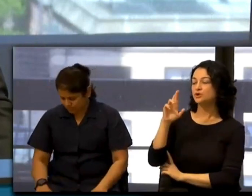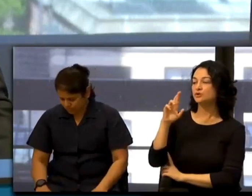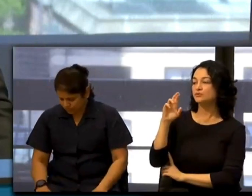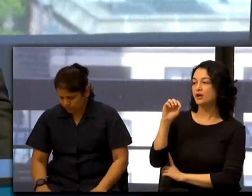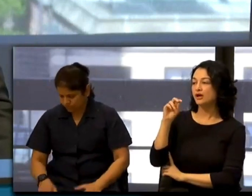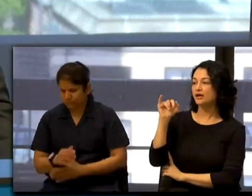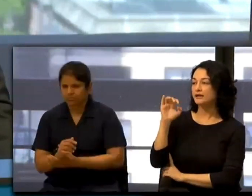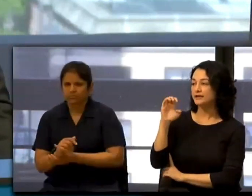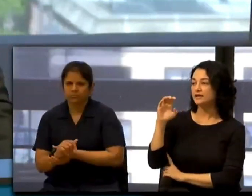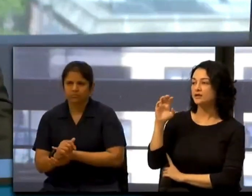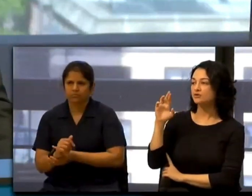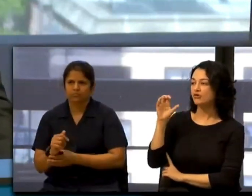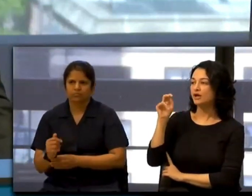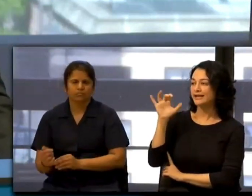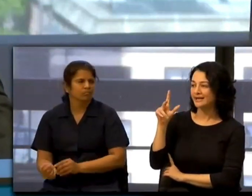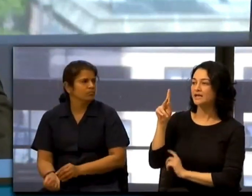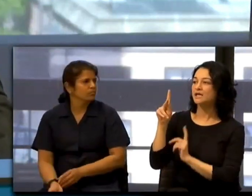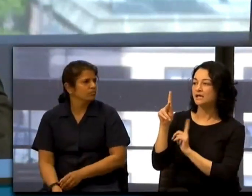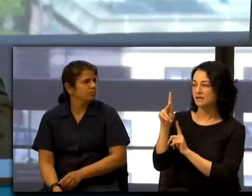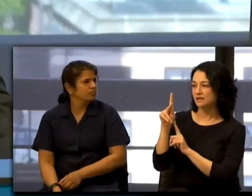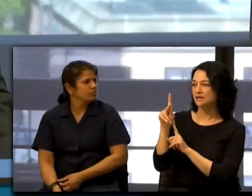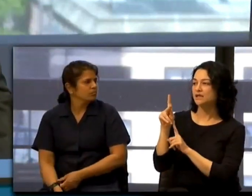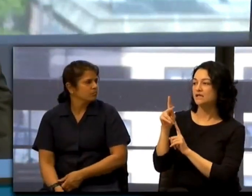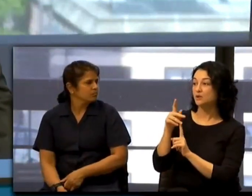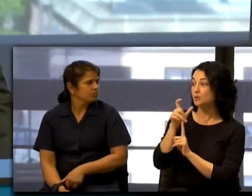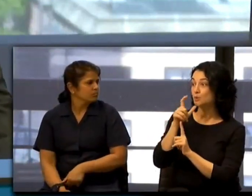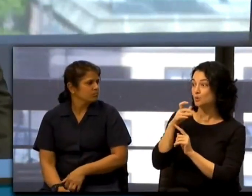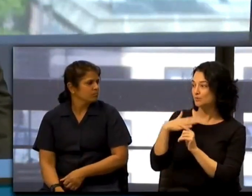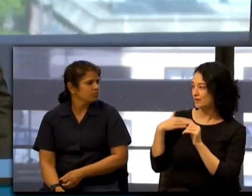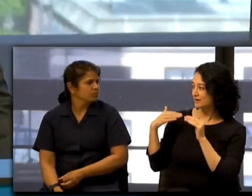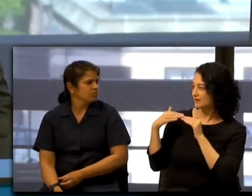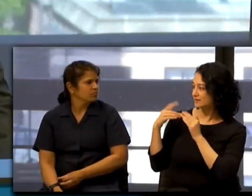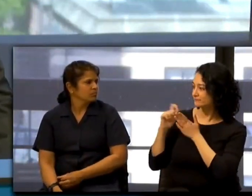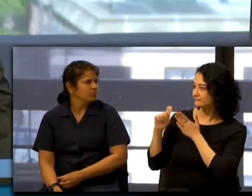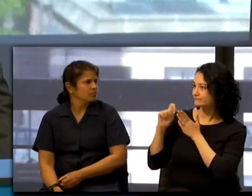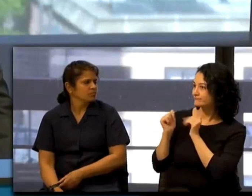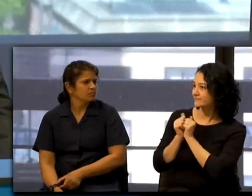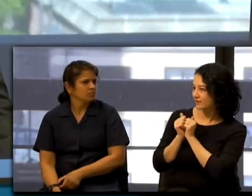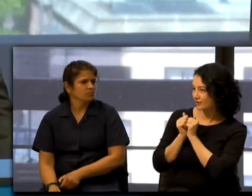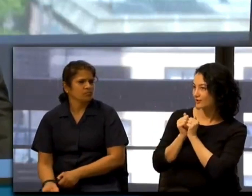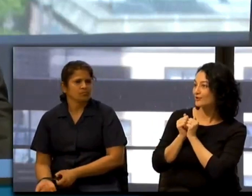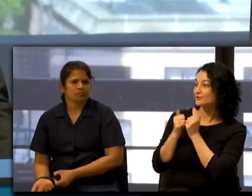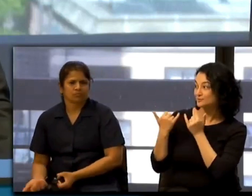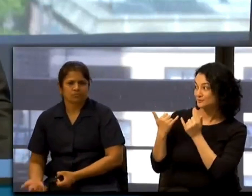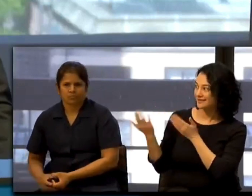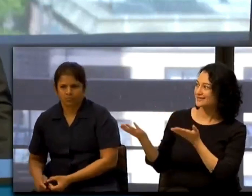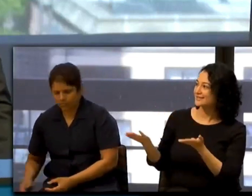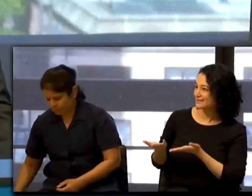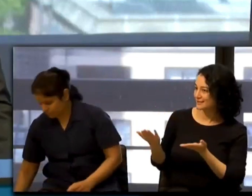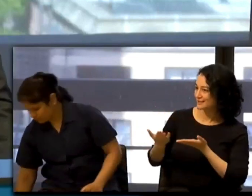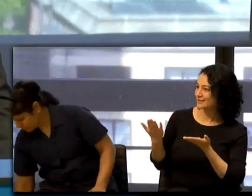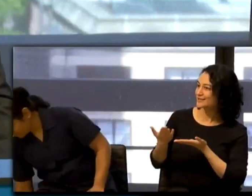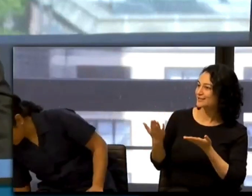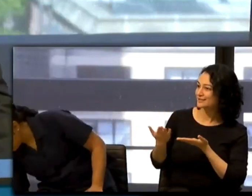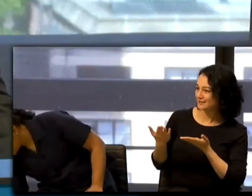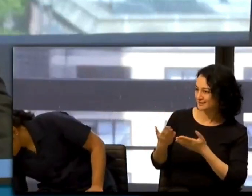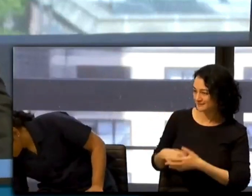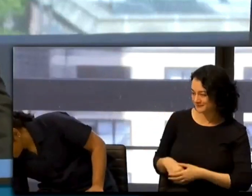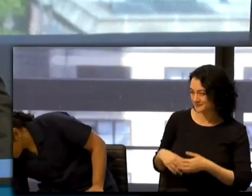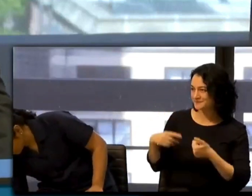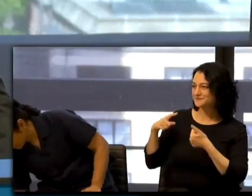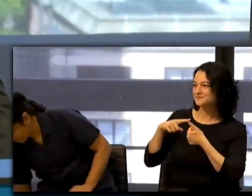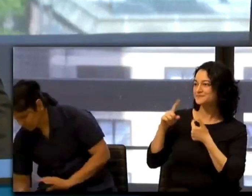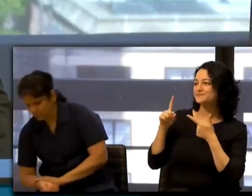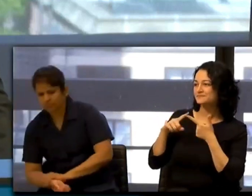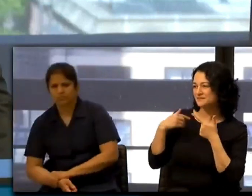for today's program, and to Abigail Harris-Culver and Brandon Stinchfield at SAGE for all of their work on